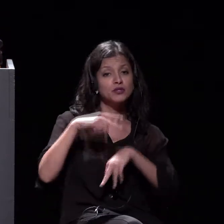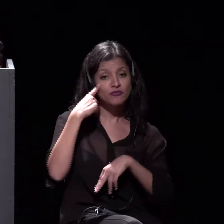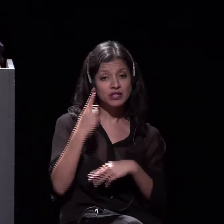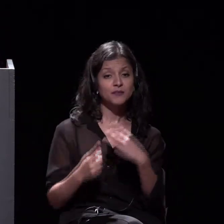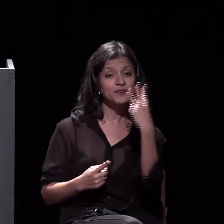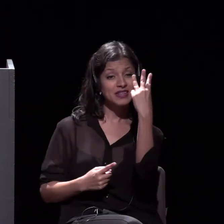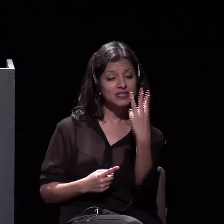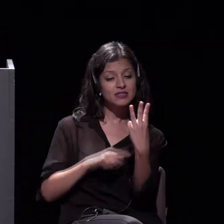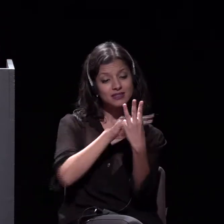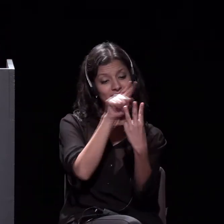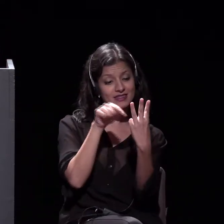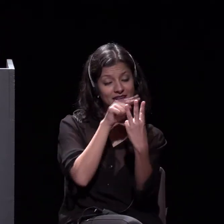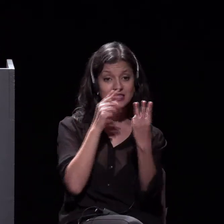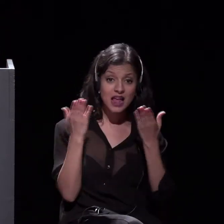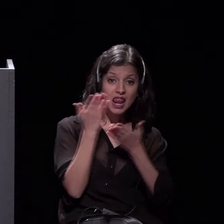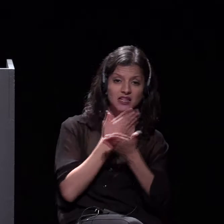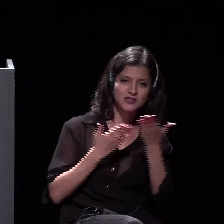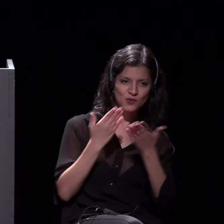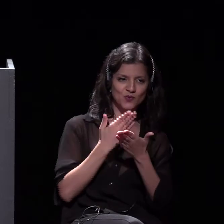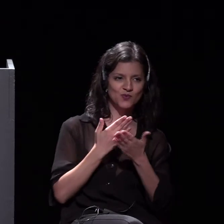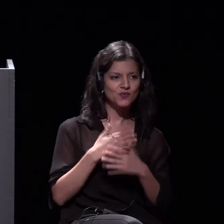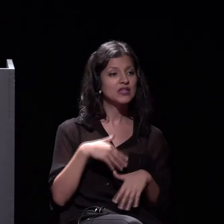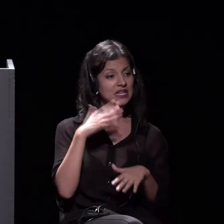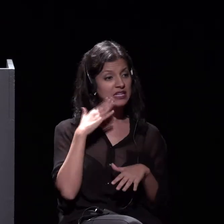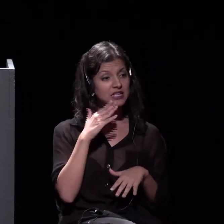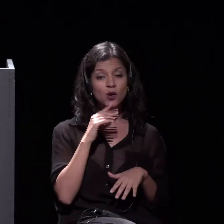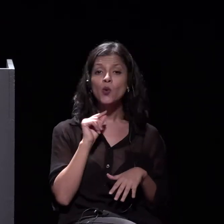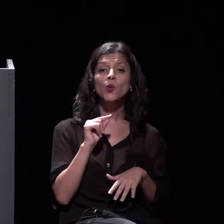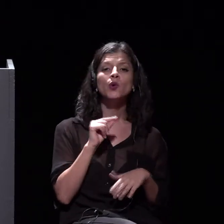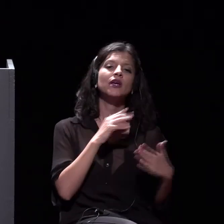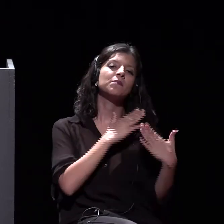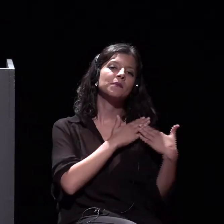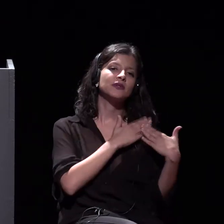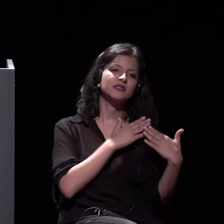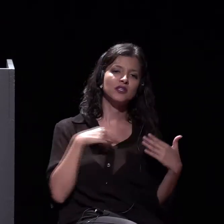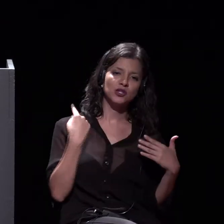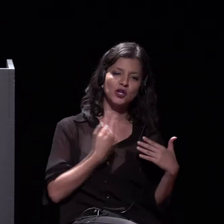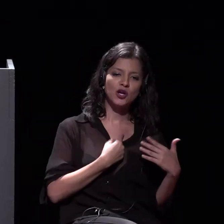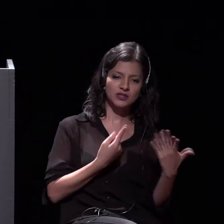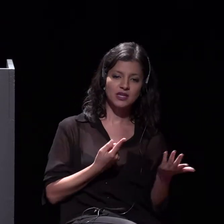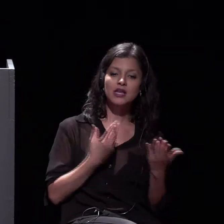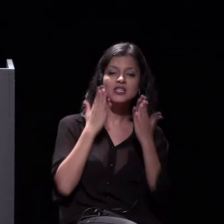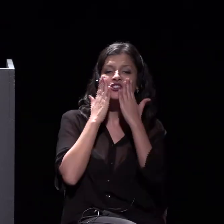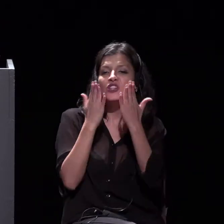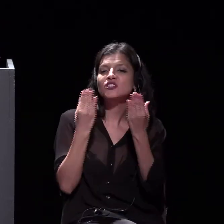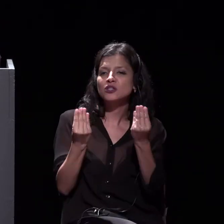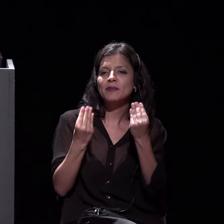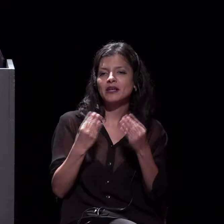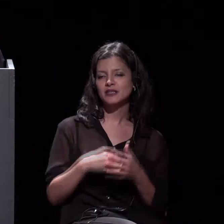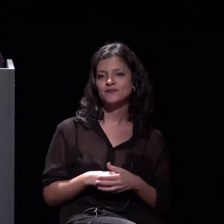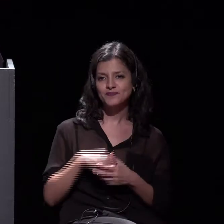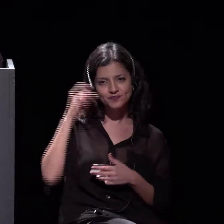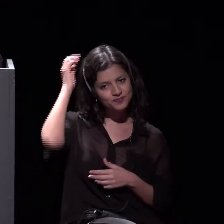what role autonomy is playing here, who is it liberating, and what is aesthetics for, need to be kind of pieced apart